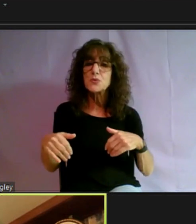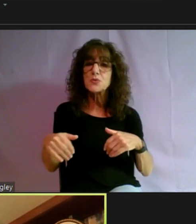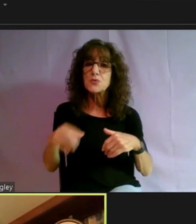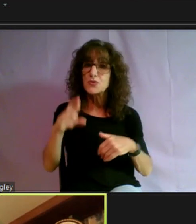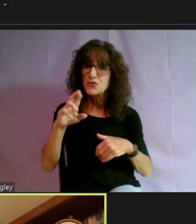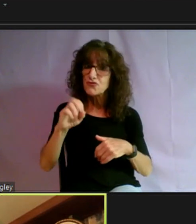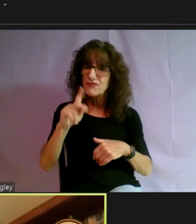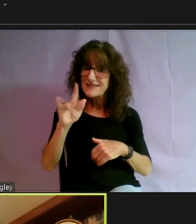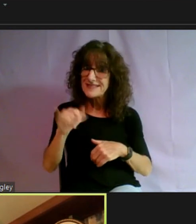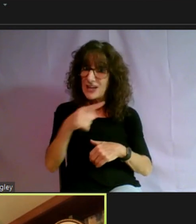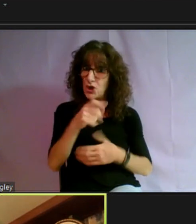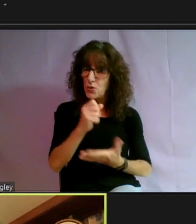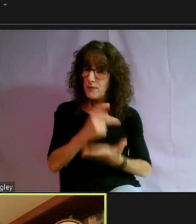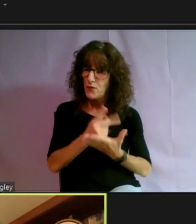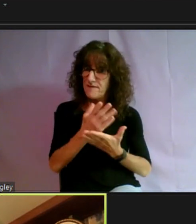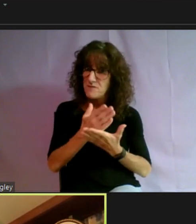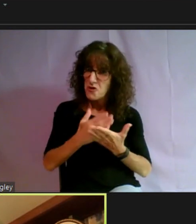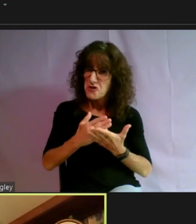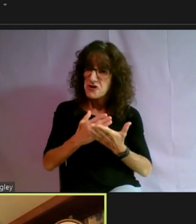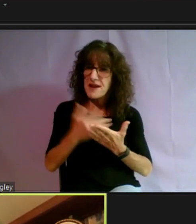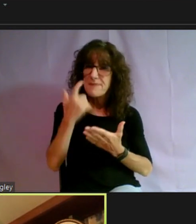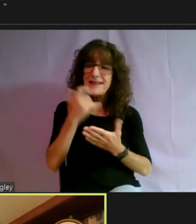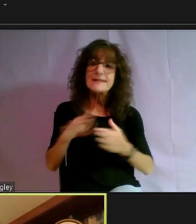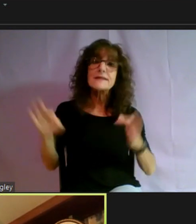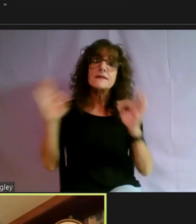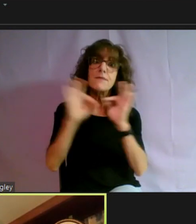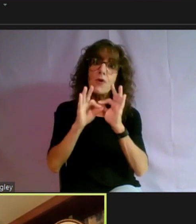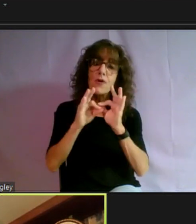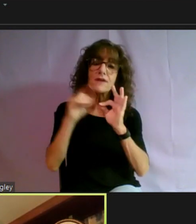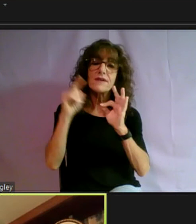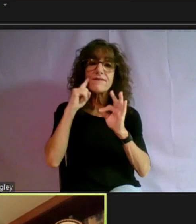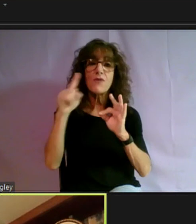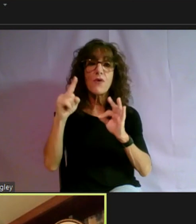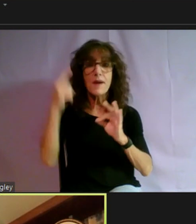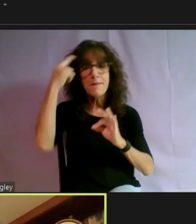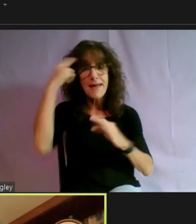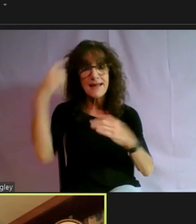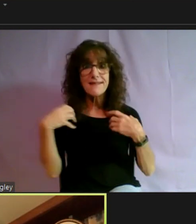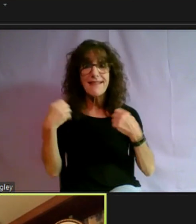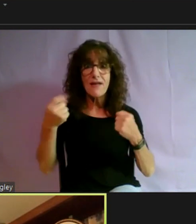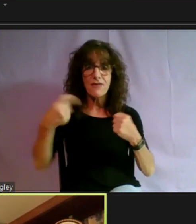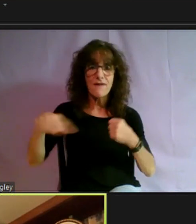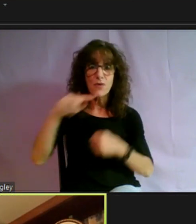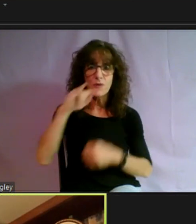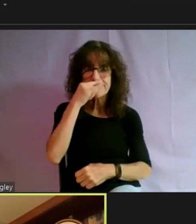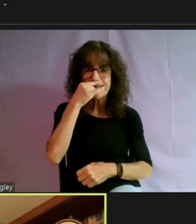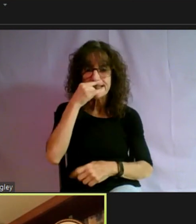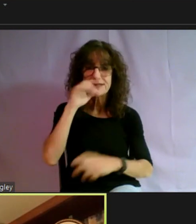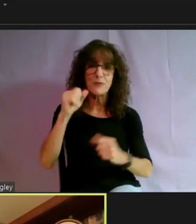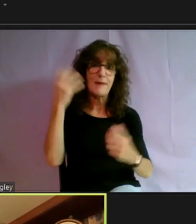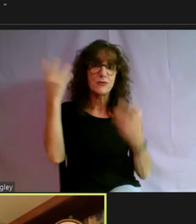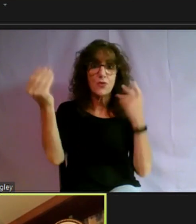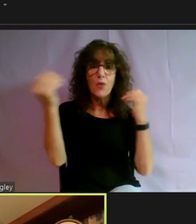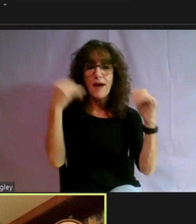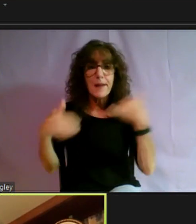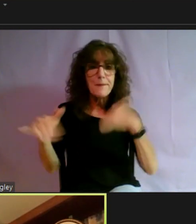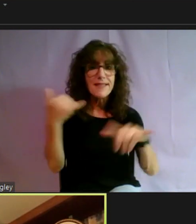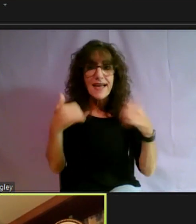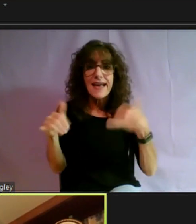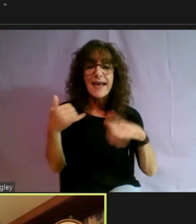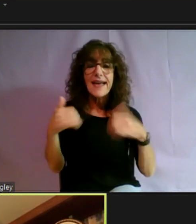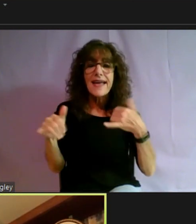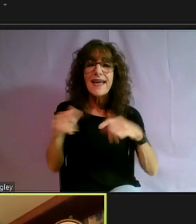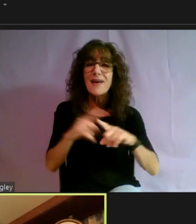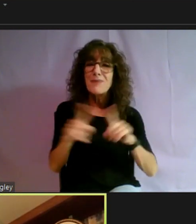of approved it partly because it was so important for the health and mental health of these kids to be able to get out and play.